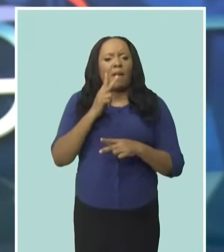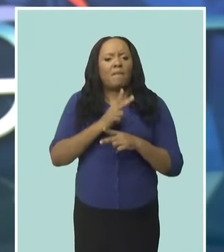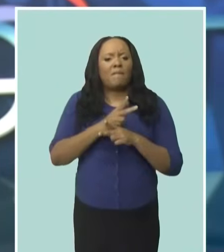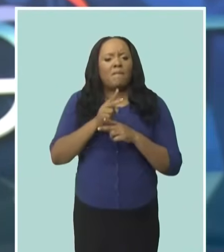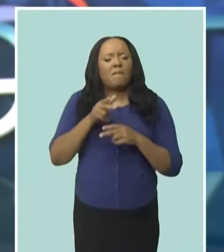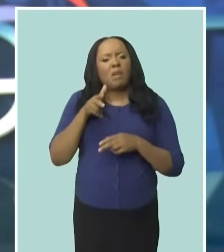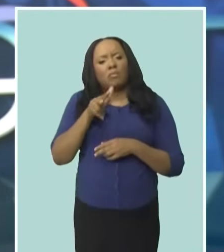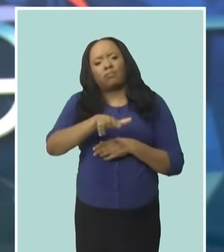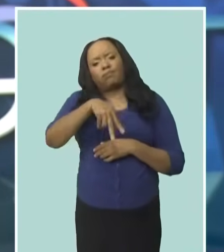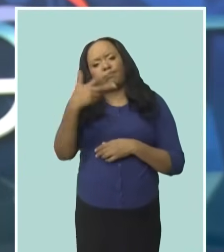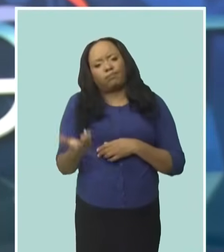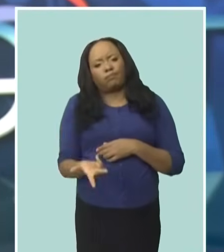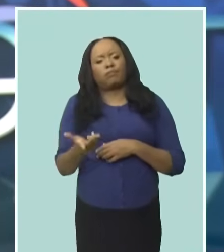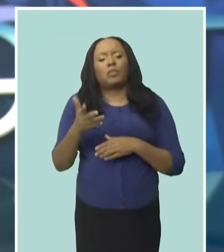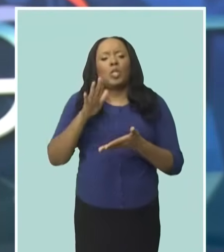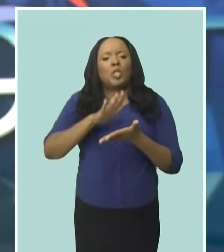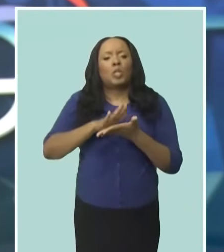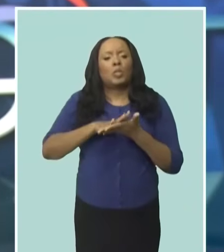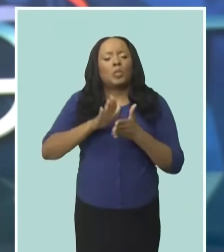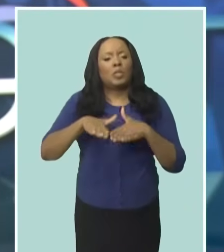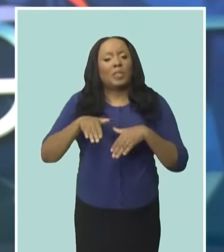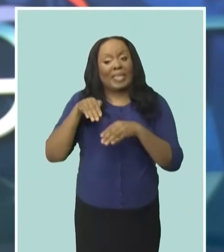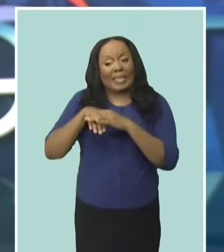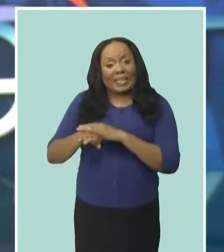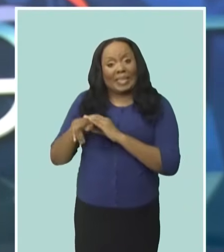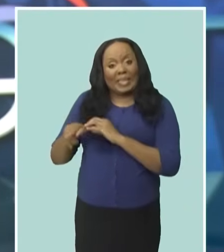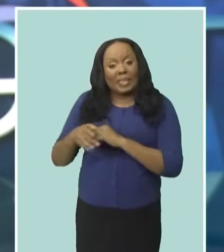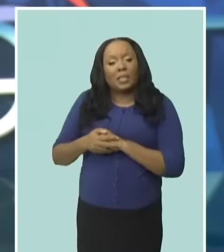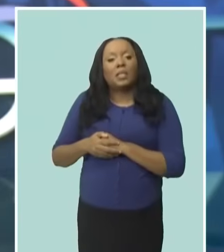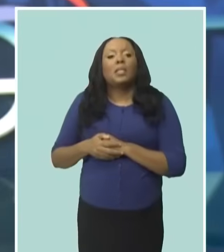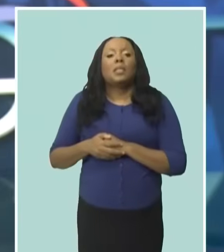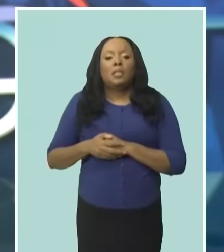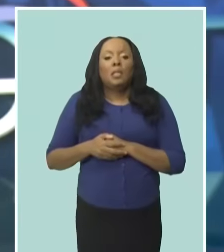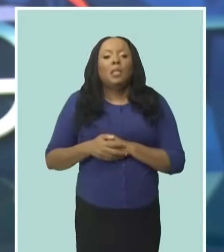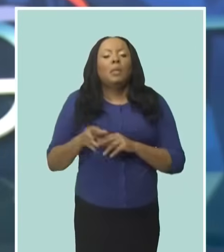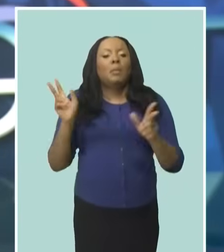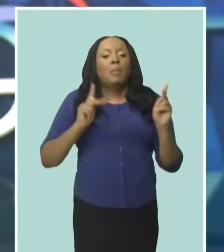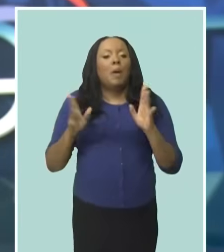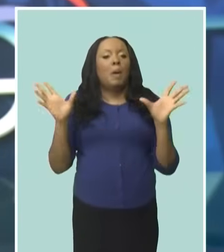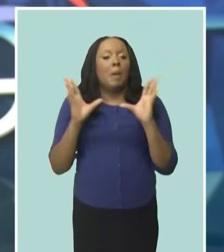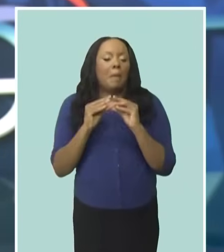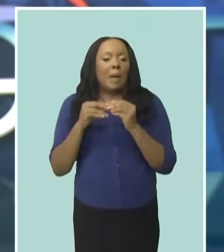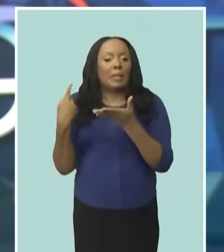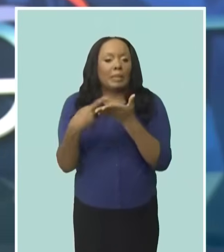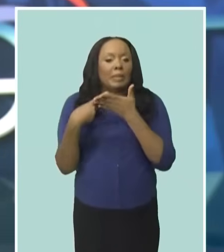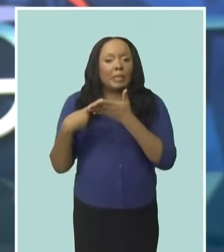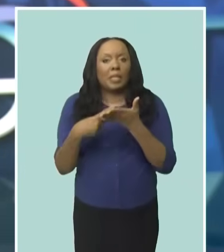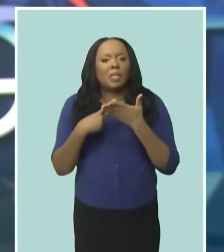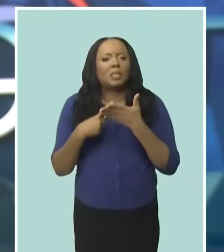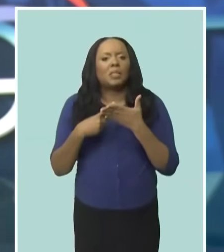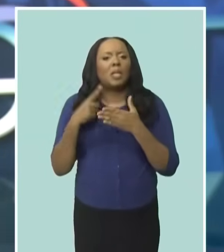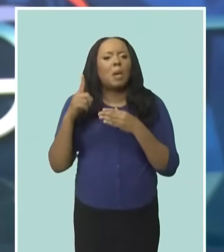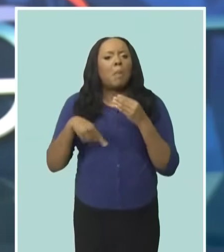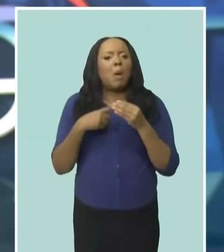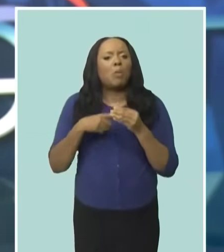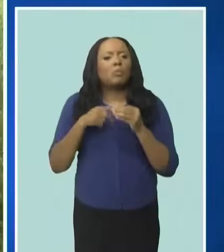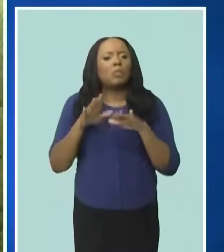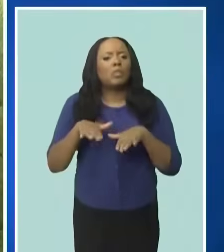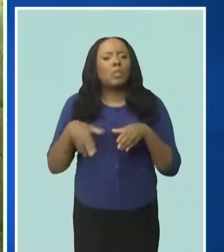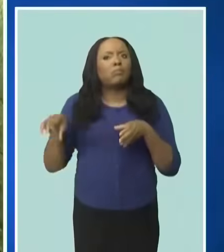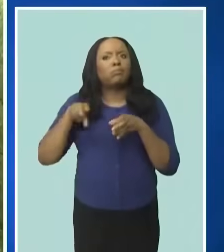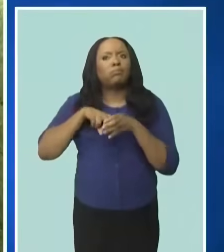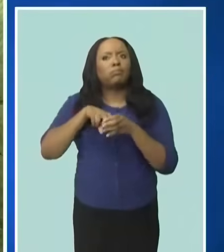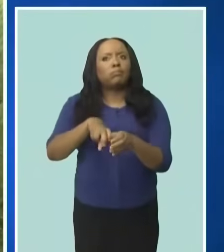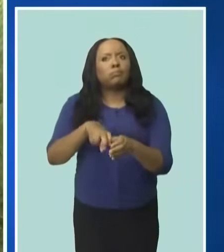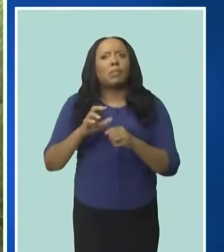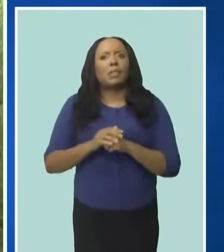school children overturned, key stakeholders met to discuss the issue of student transportation in Barbados. The meeting was held